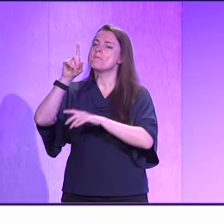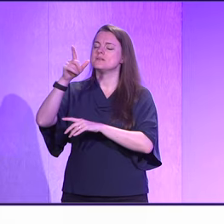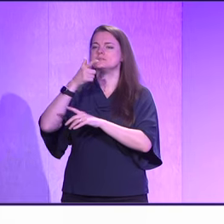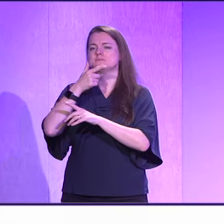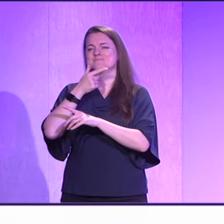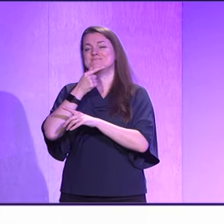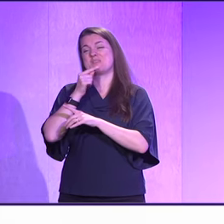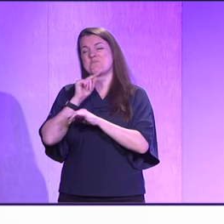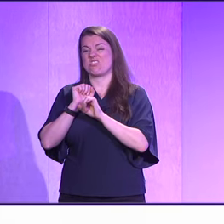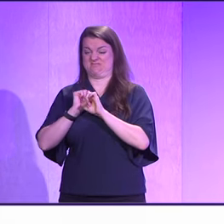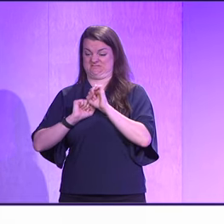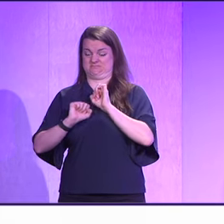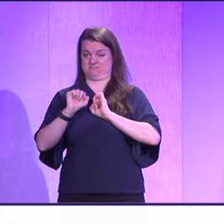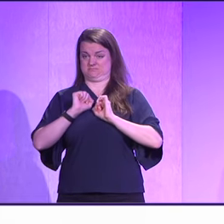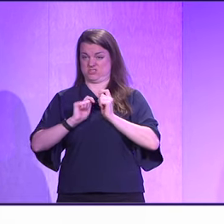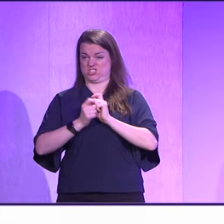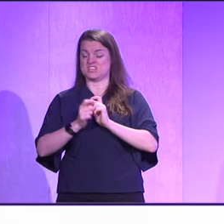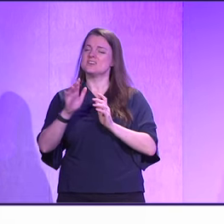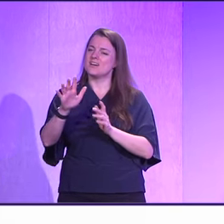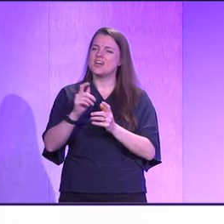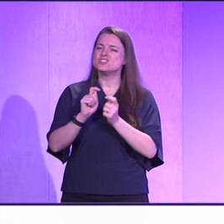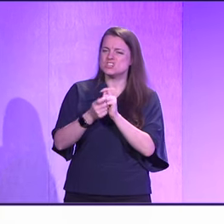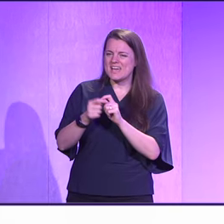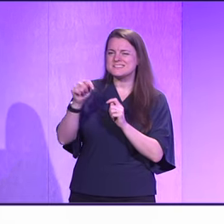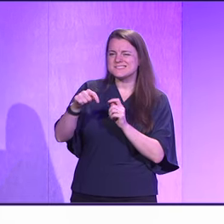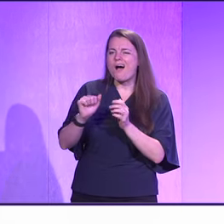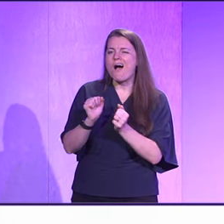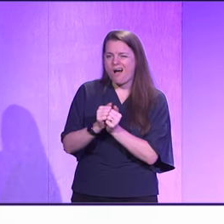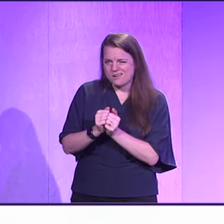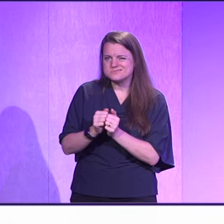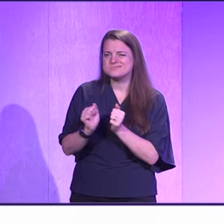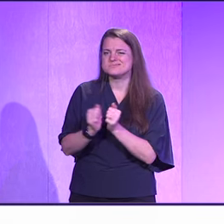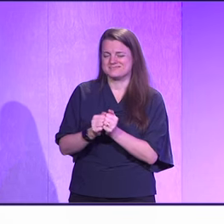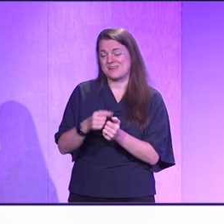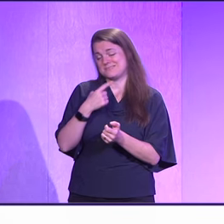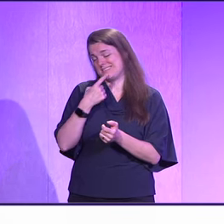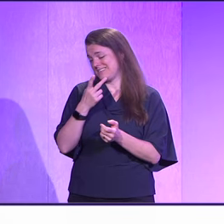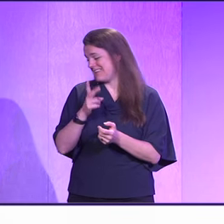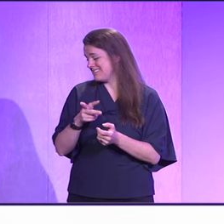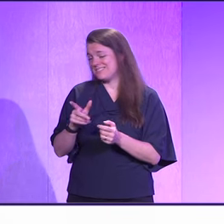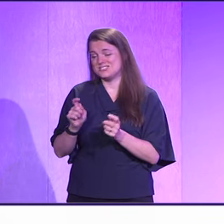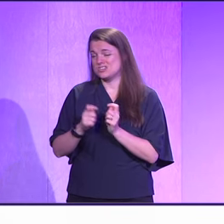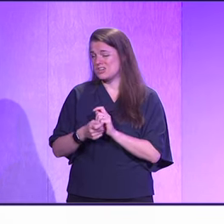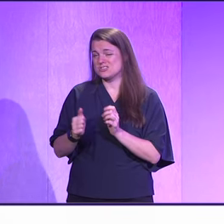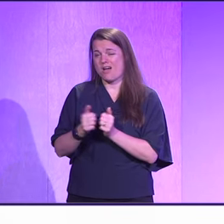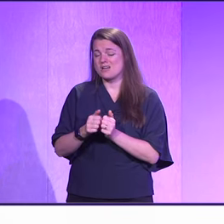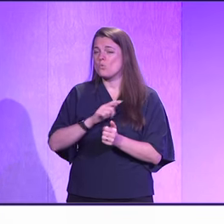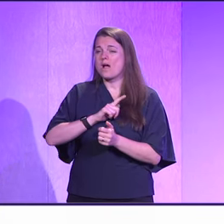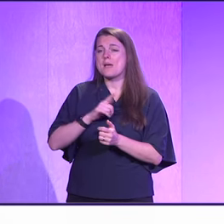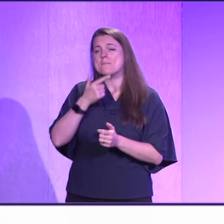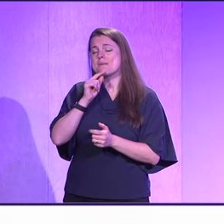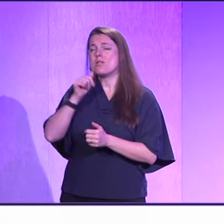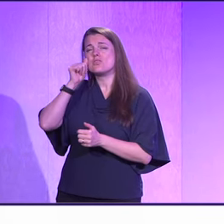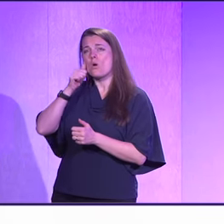resisted change. Change is really hard. I'm going to say this again. The thing to understand about change is that you're changing the way that people live their